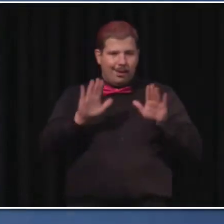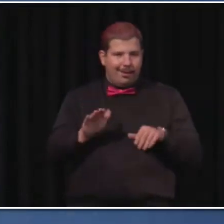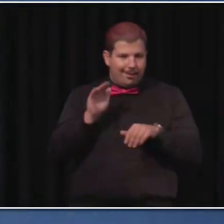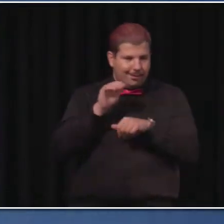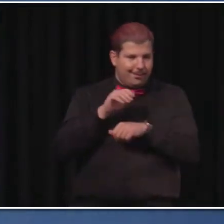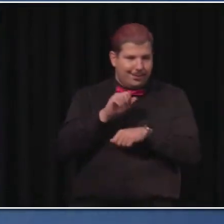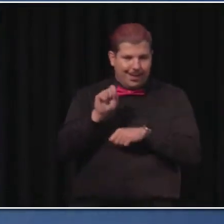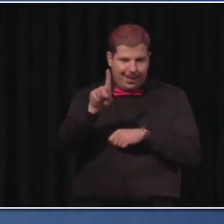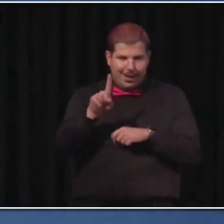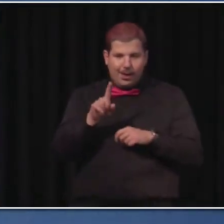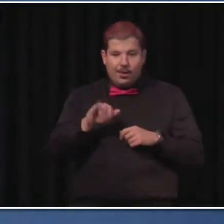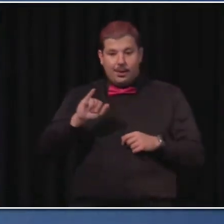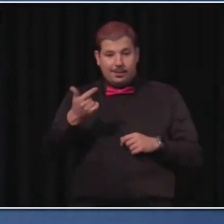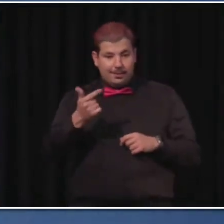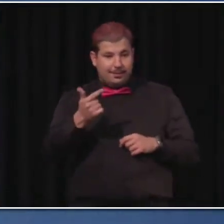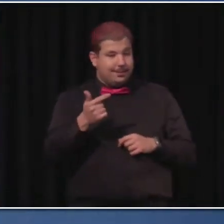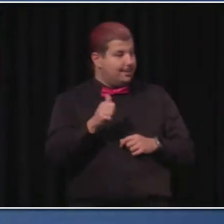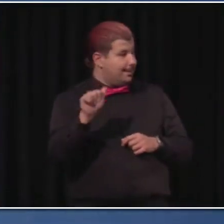on Instagram,